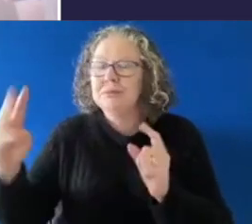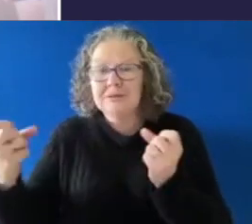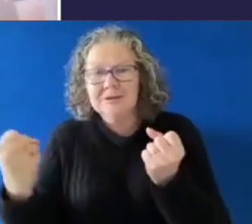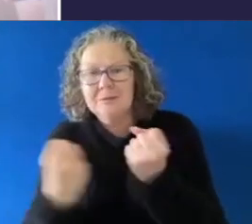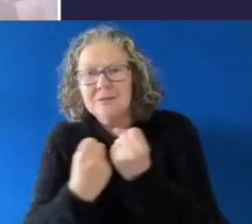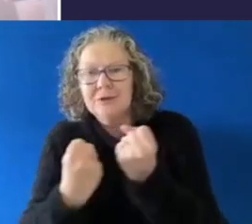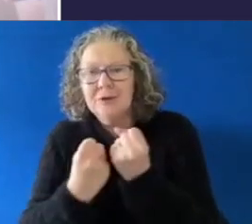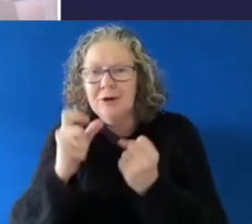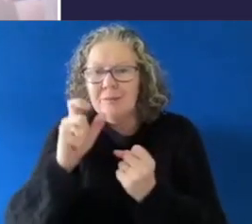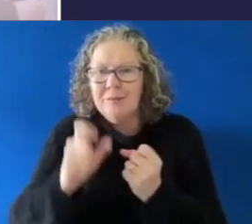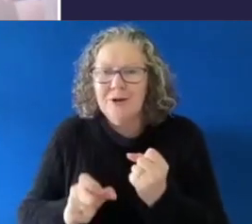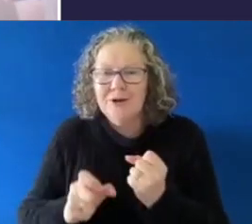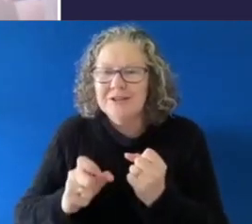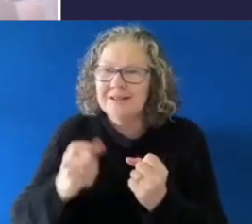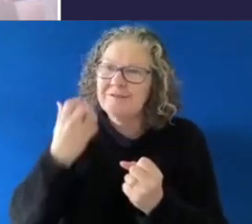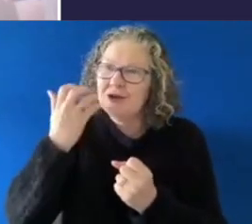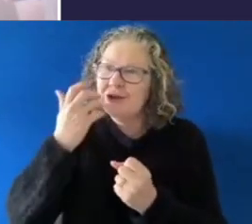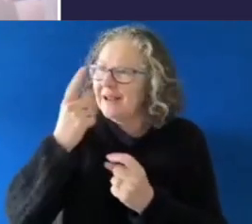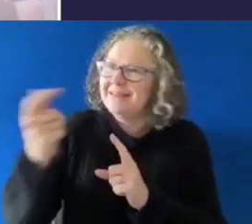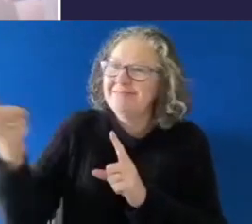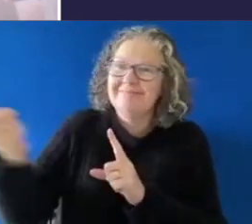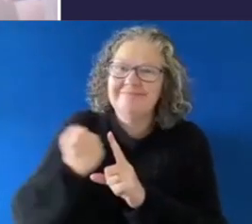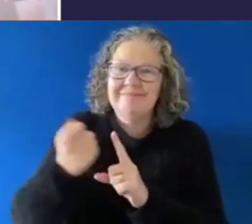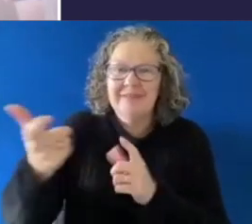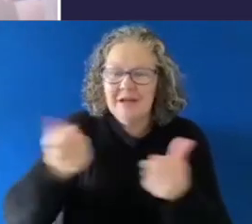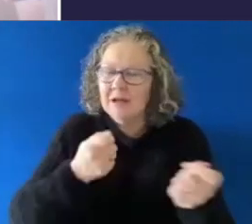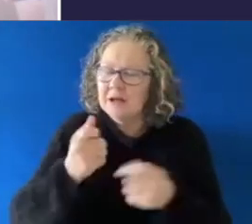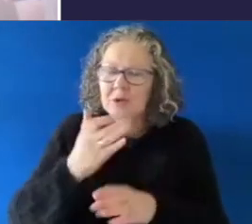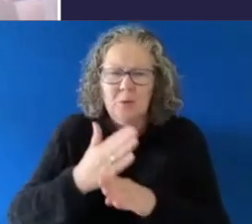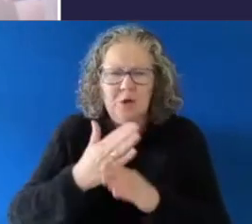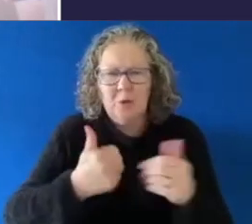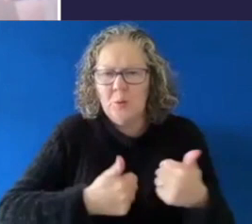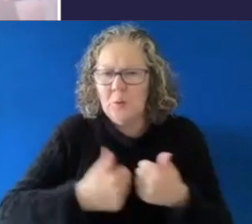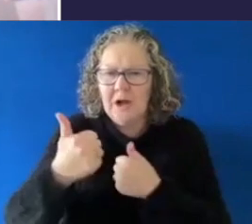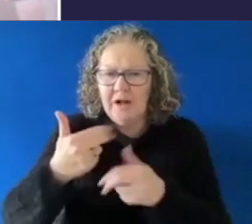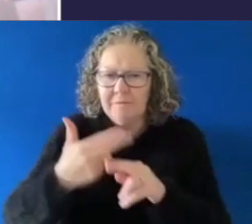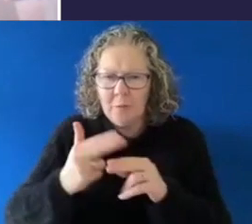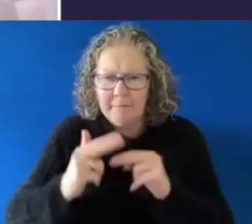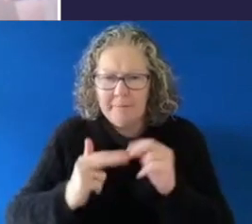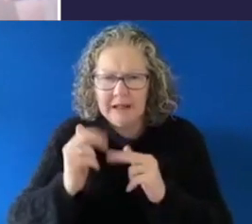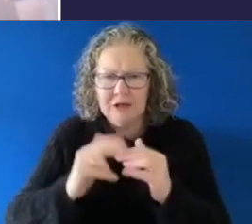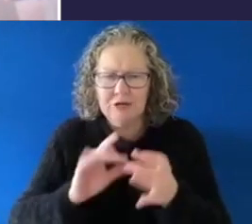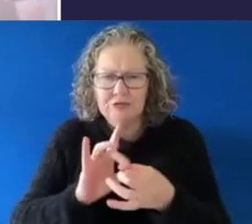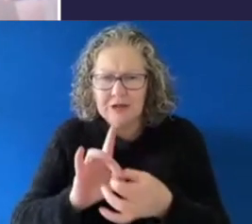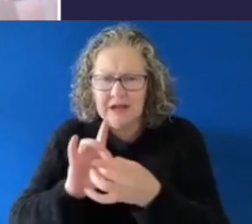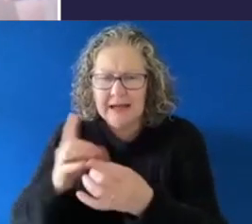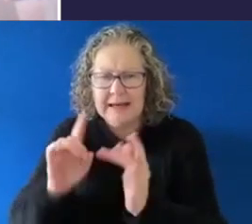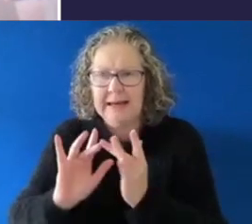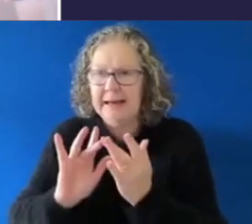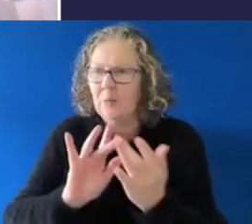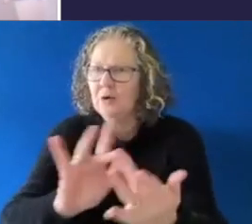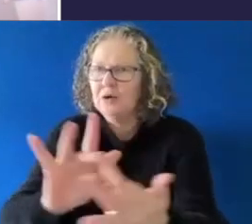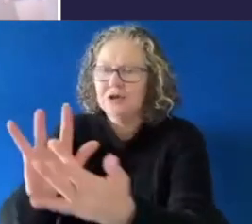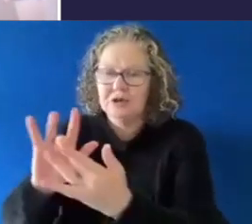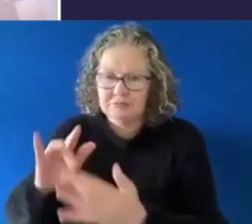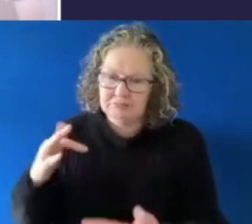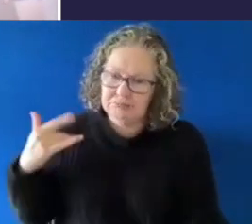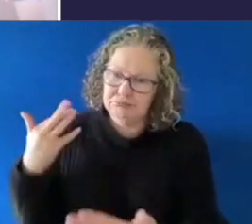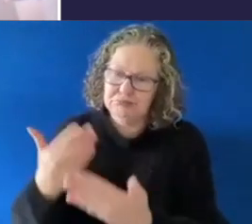in. And it has really worked very well for us in the building of relationships and the network over many years